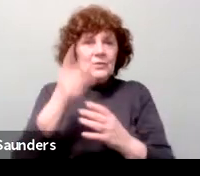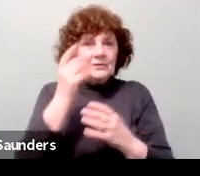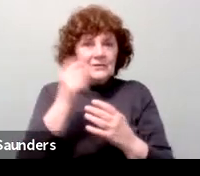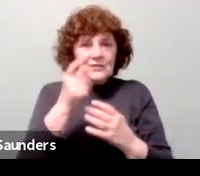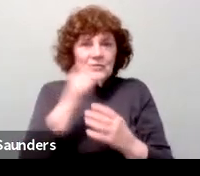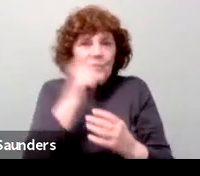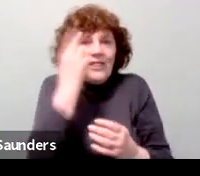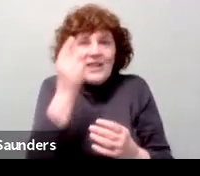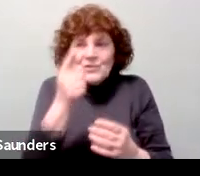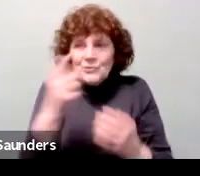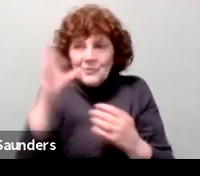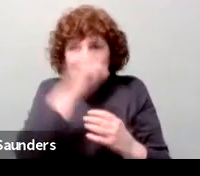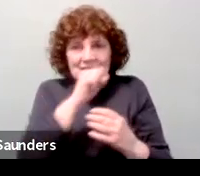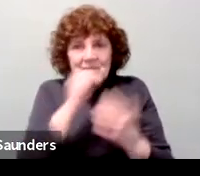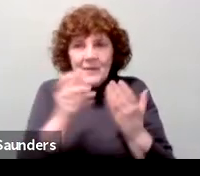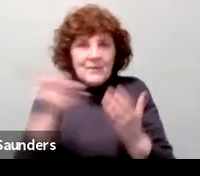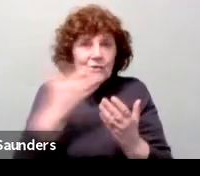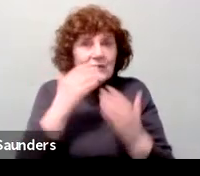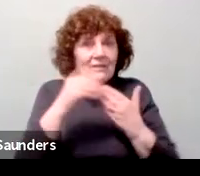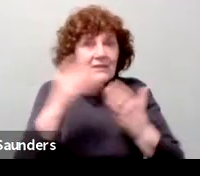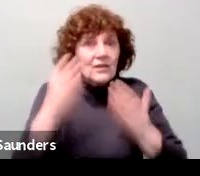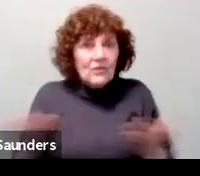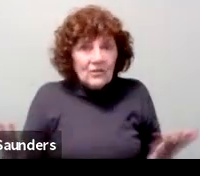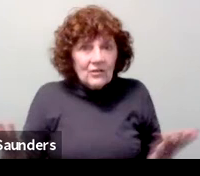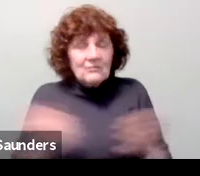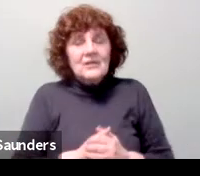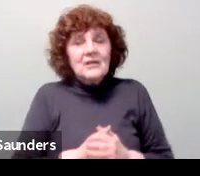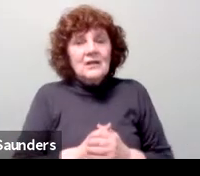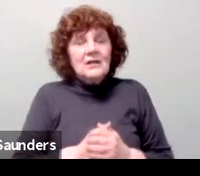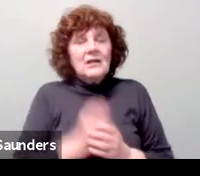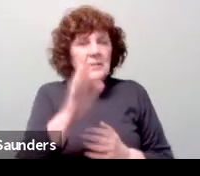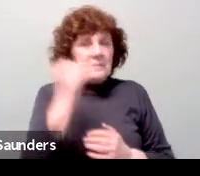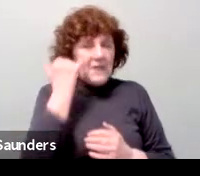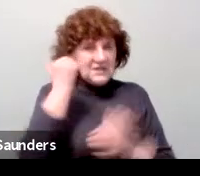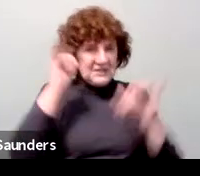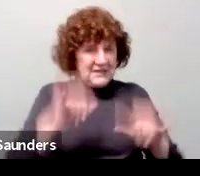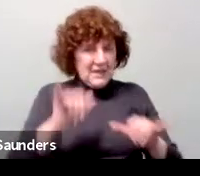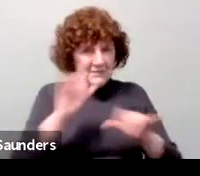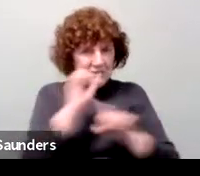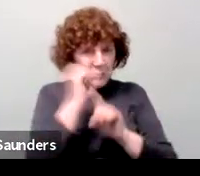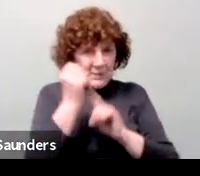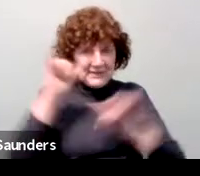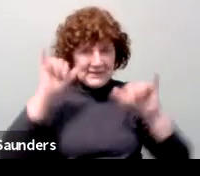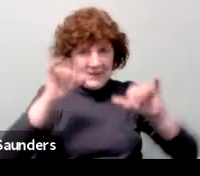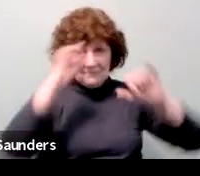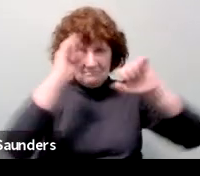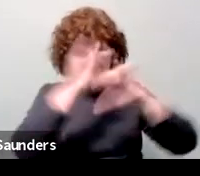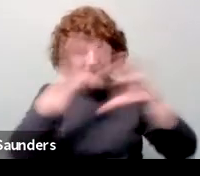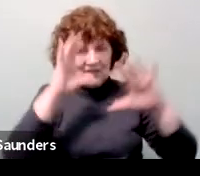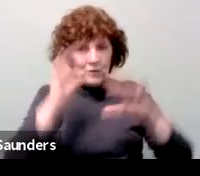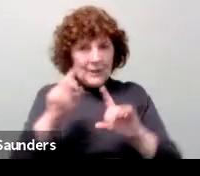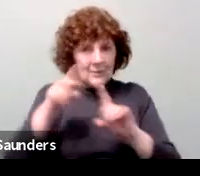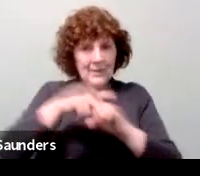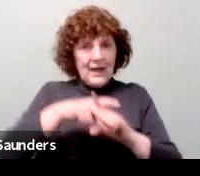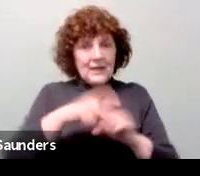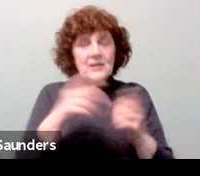on. And then let's take it a step further. That same scenario could be applied to the best friend you never